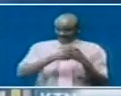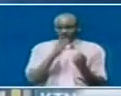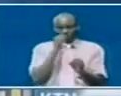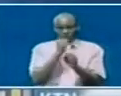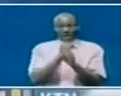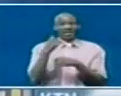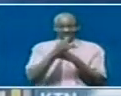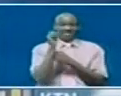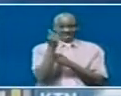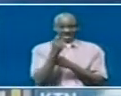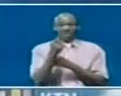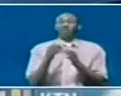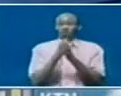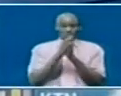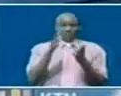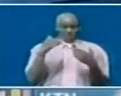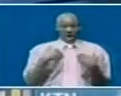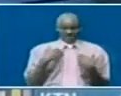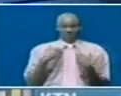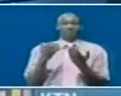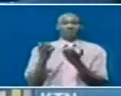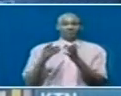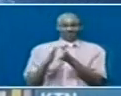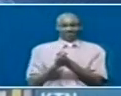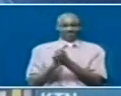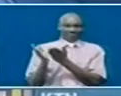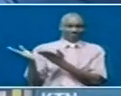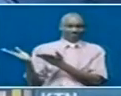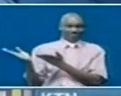in the country. Charles Gitonga has more details.